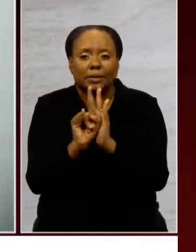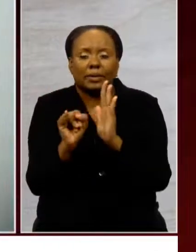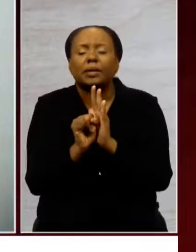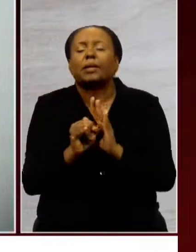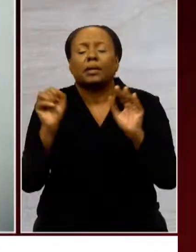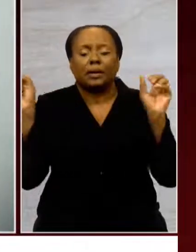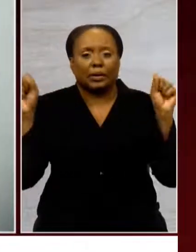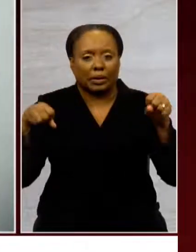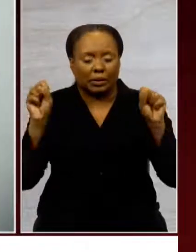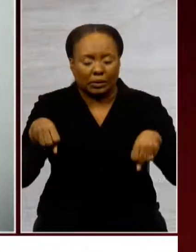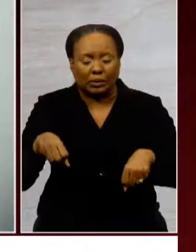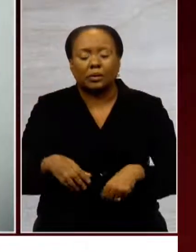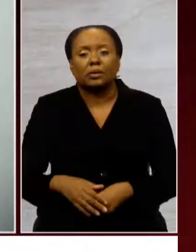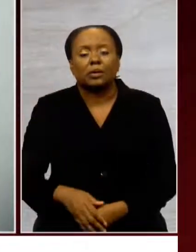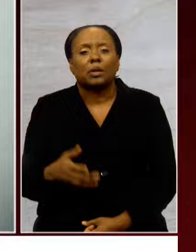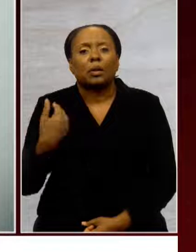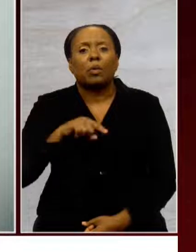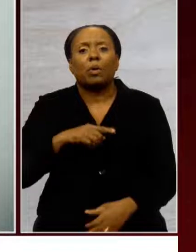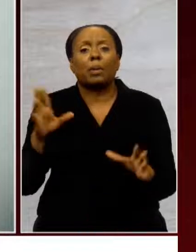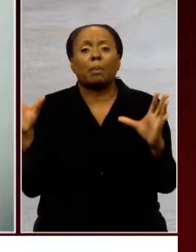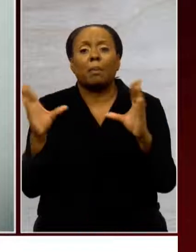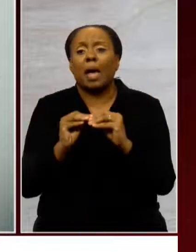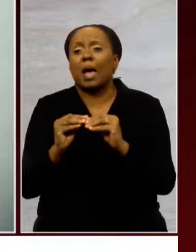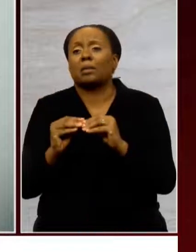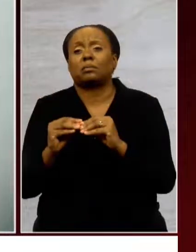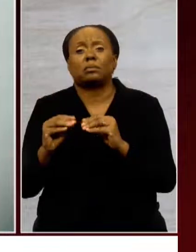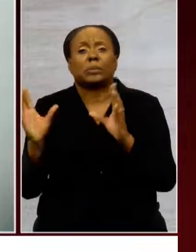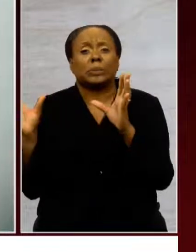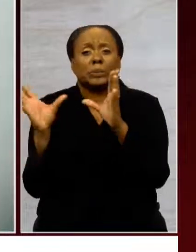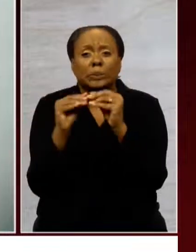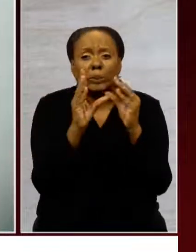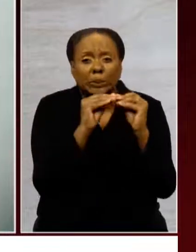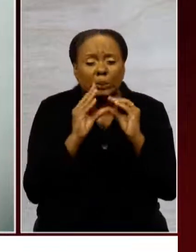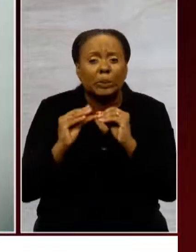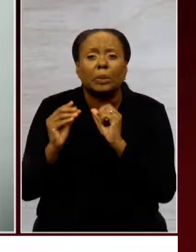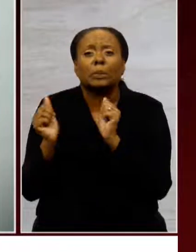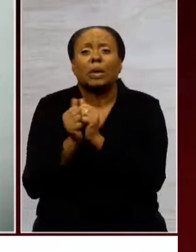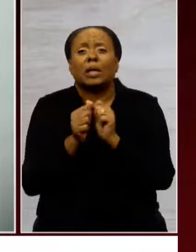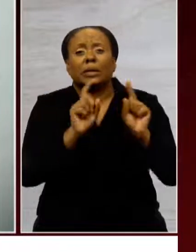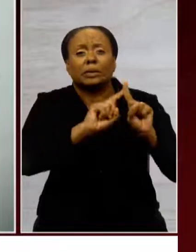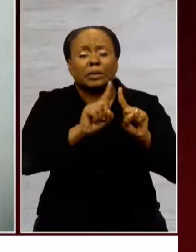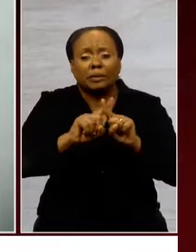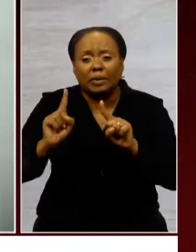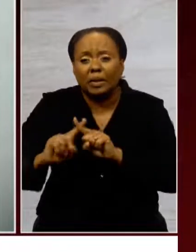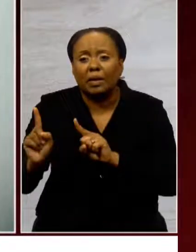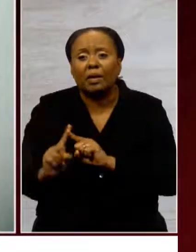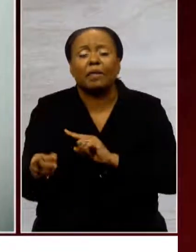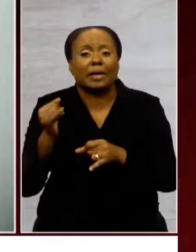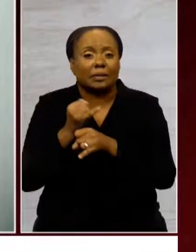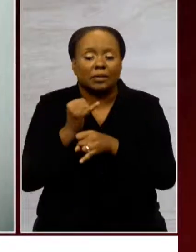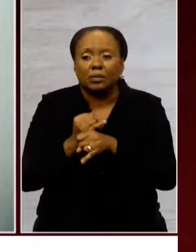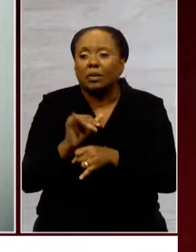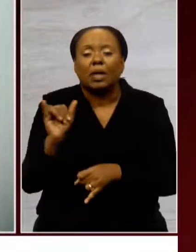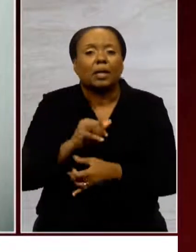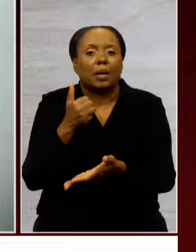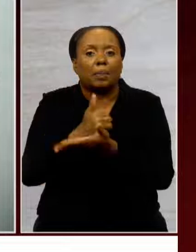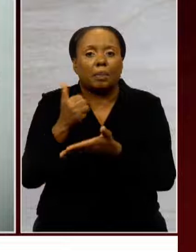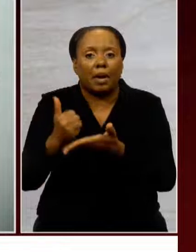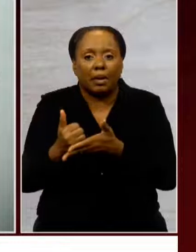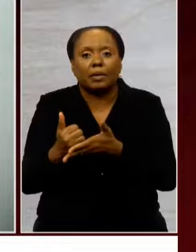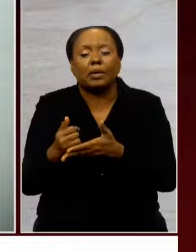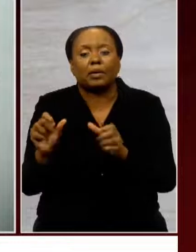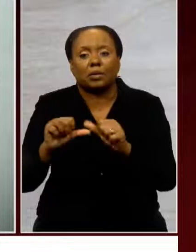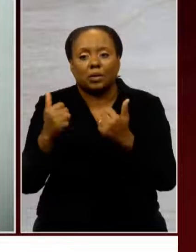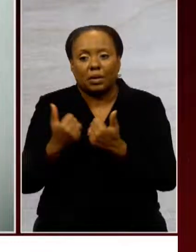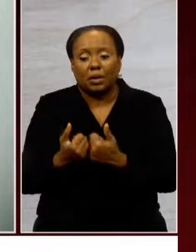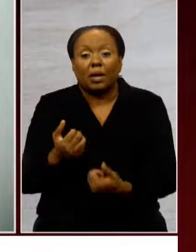And like I said, we've met with so many different entities, including the Bankers Association. So even if it's not